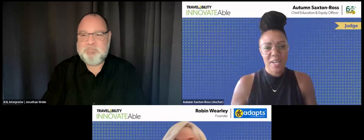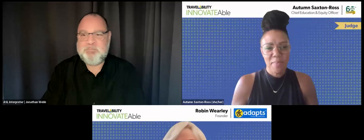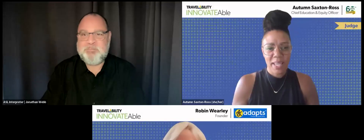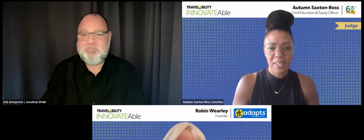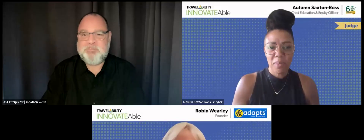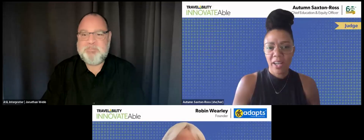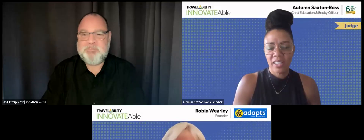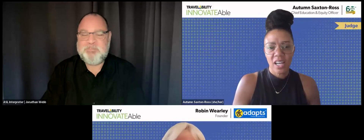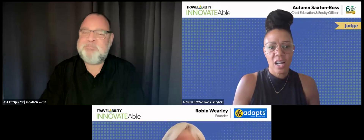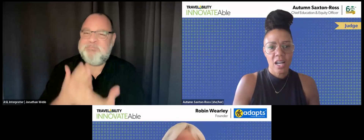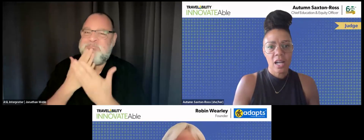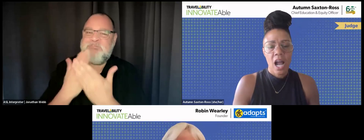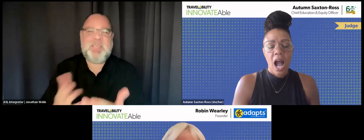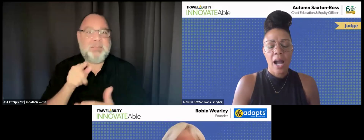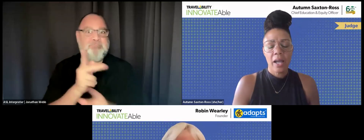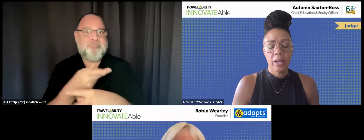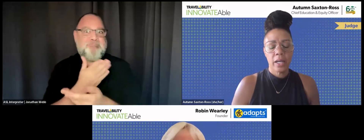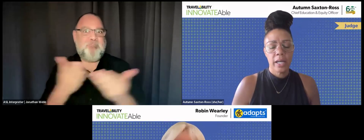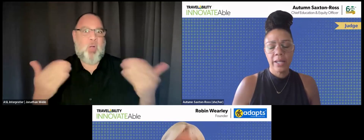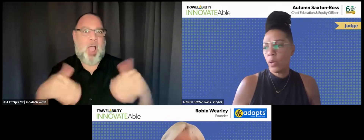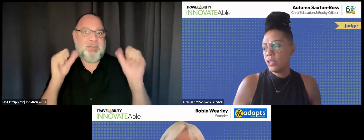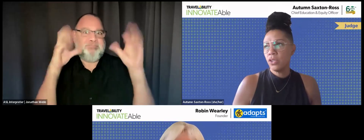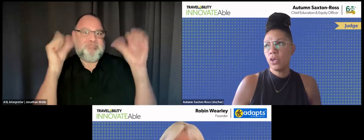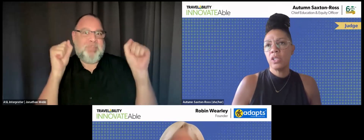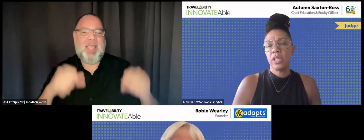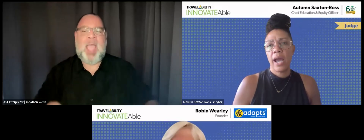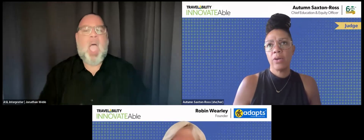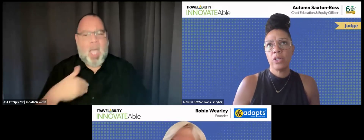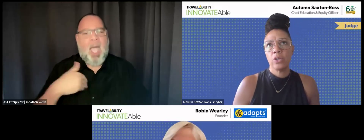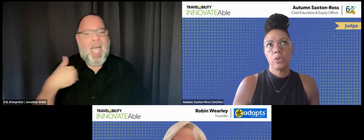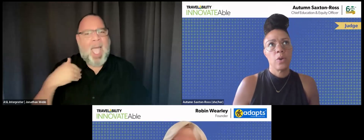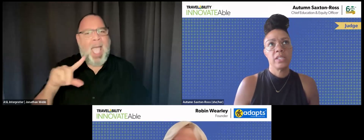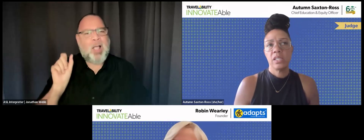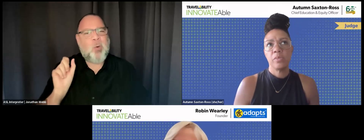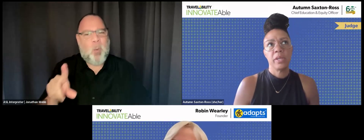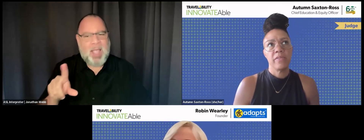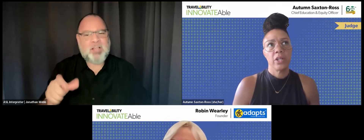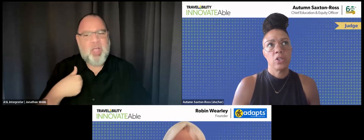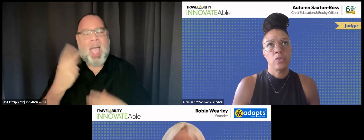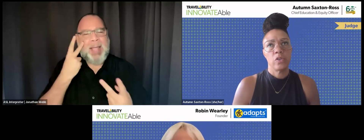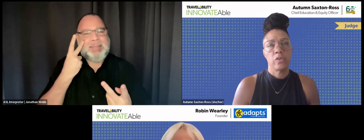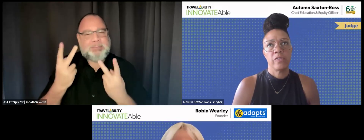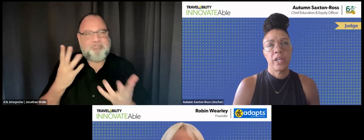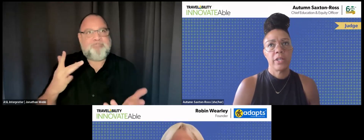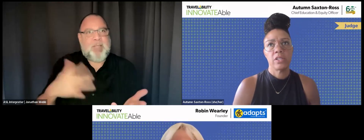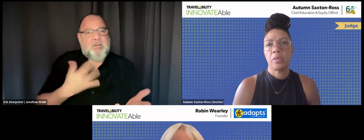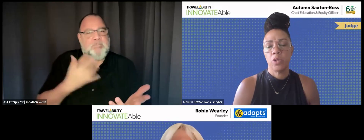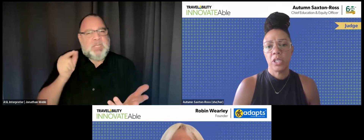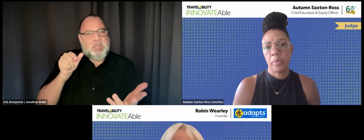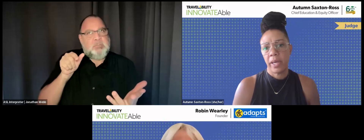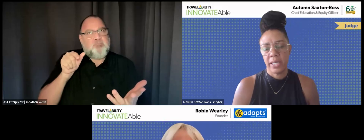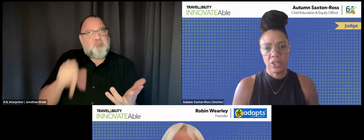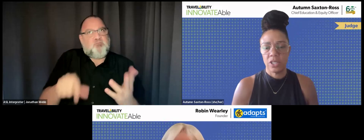Thanks. Amazing product. I had questions on how do you, so I see this being very useful for various